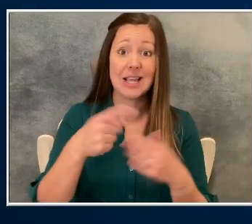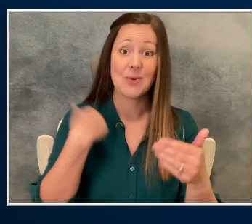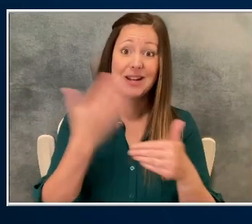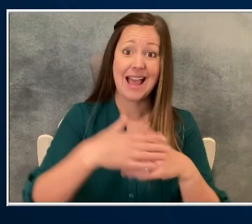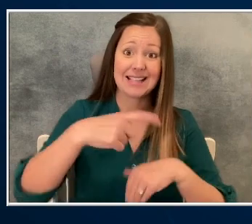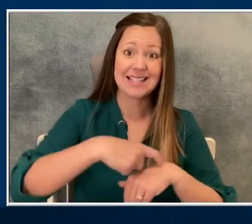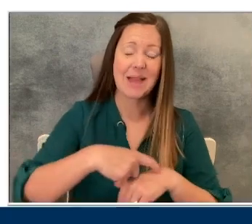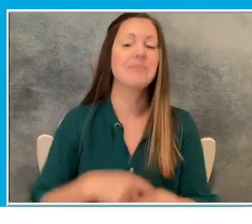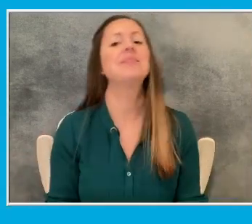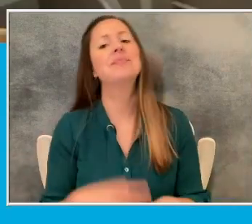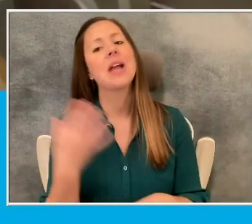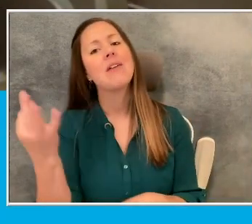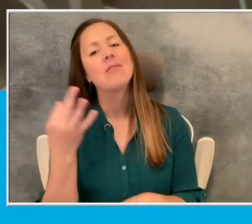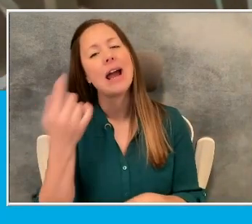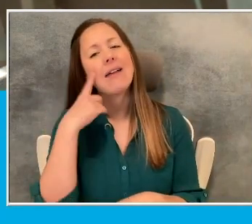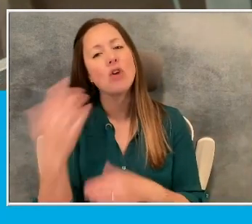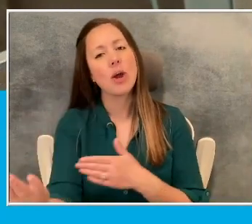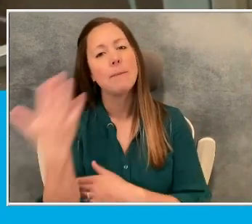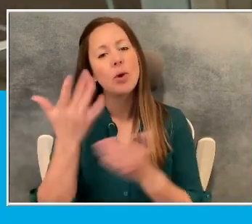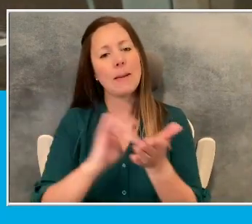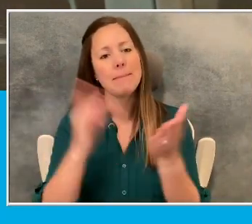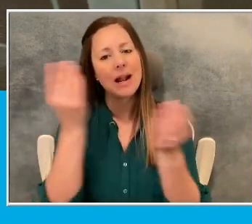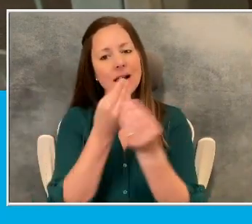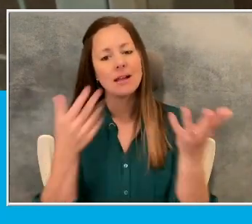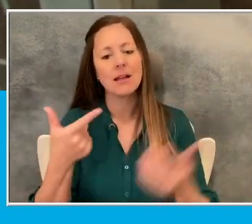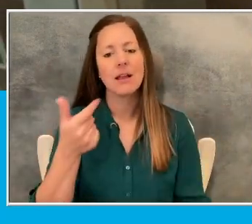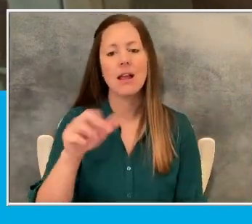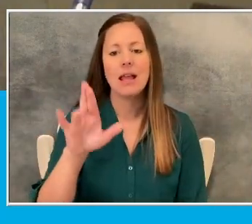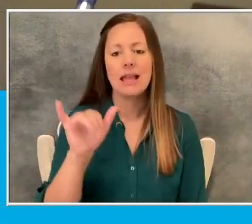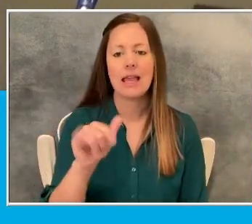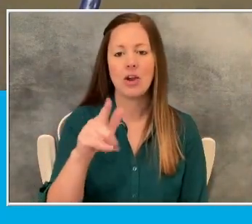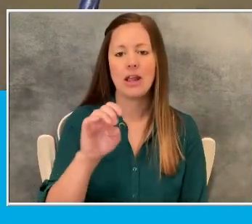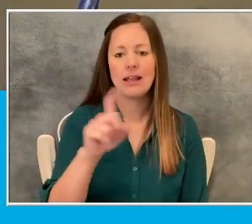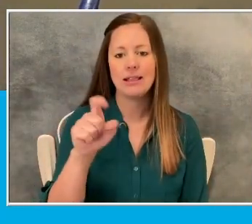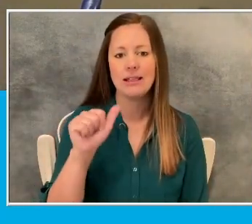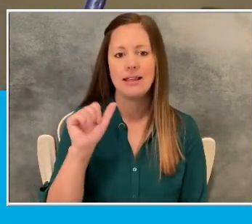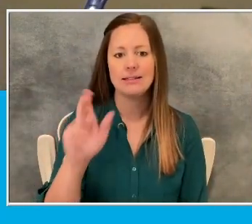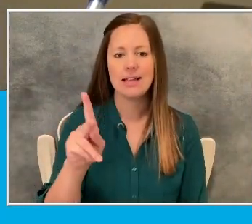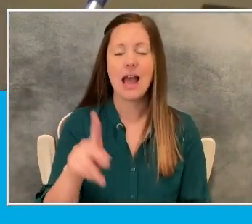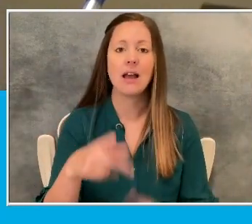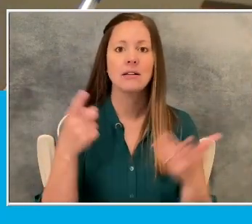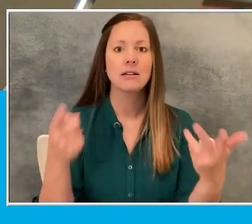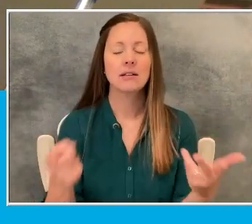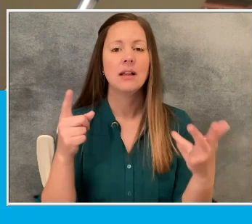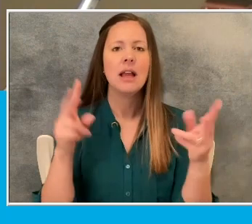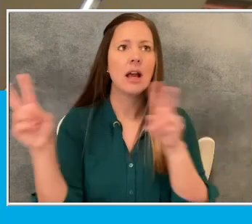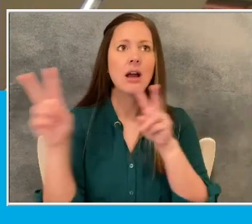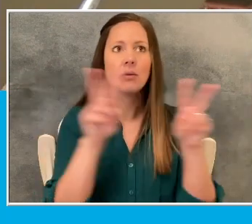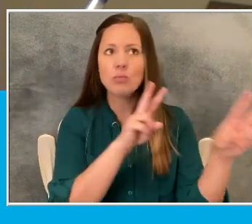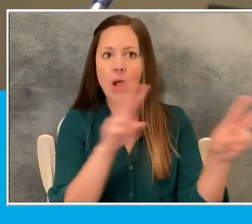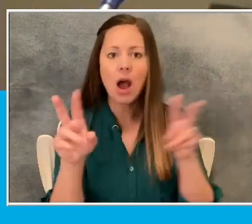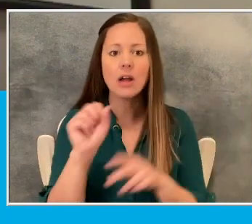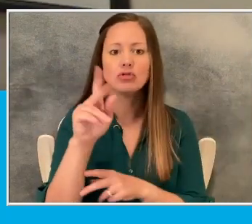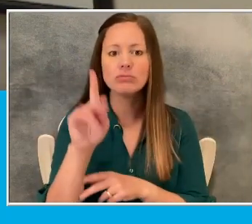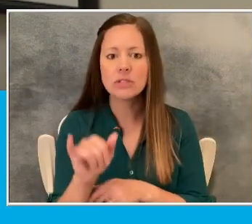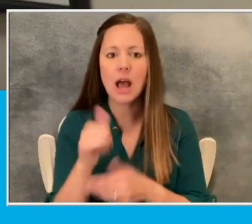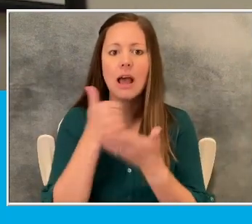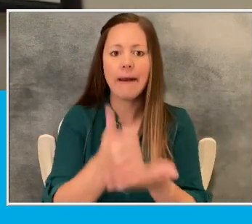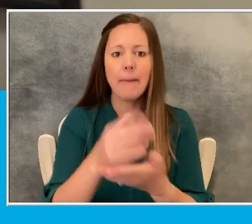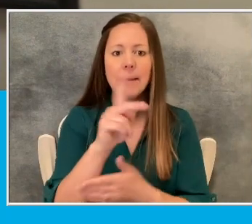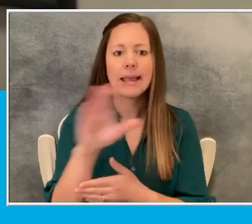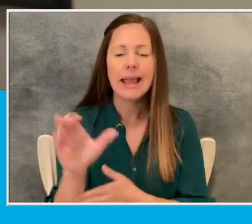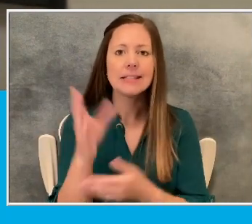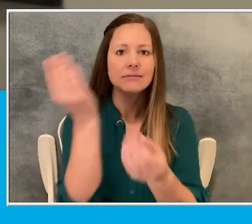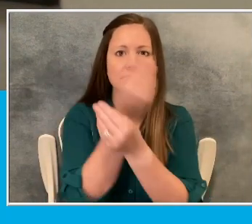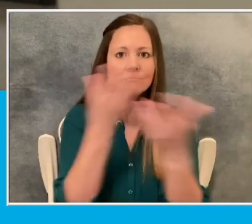on the Morning Medical Update. Gary Lezak spent decades watching the skies and keeping Kansas City informed. We reunite